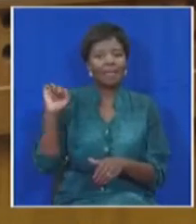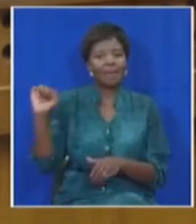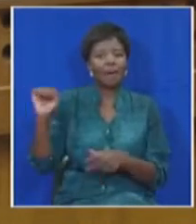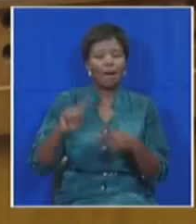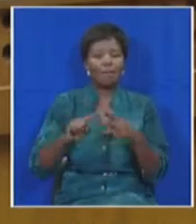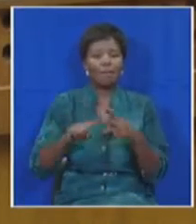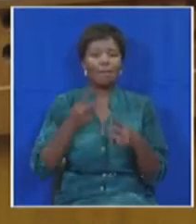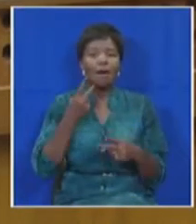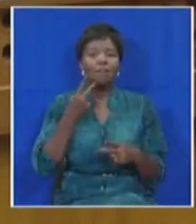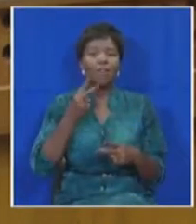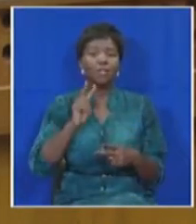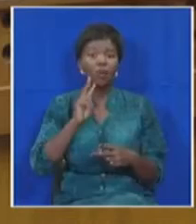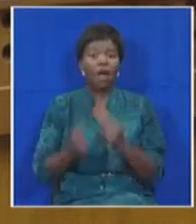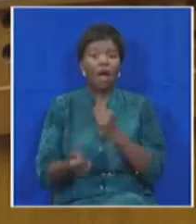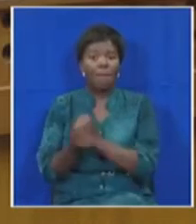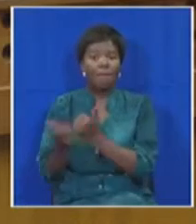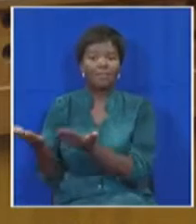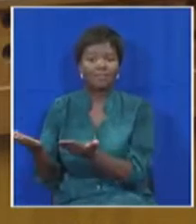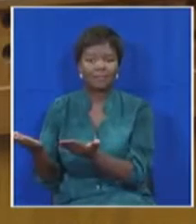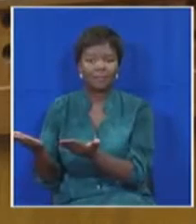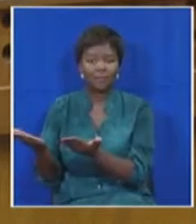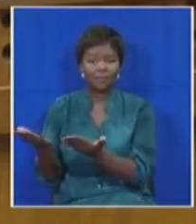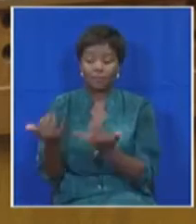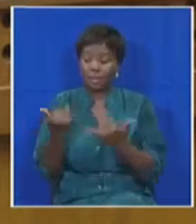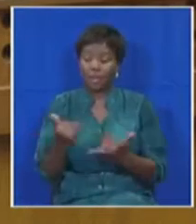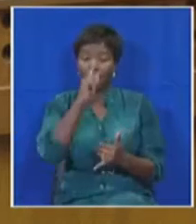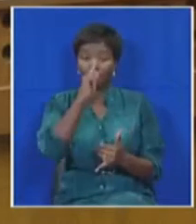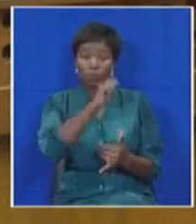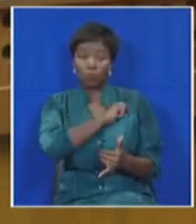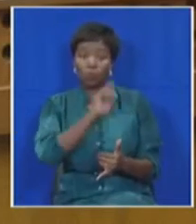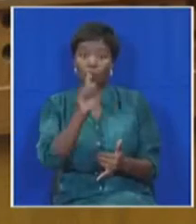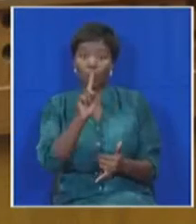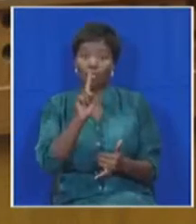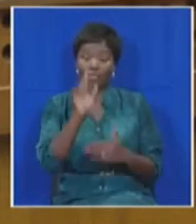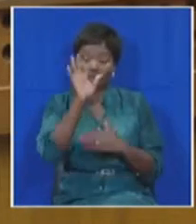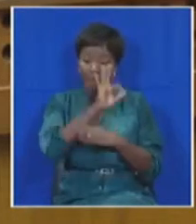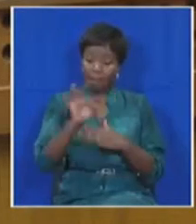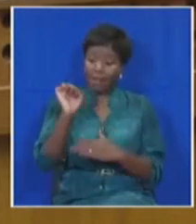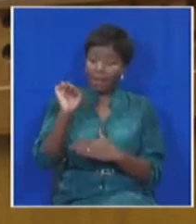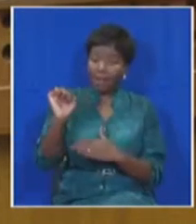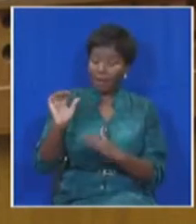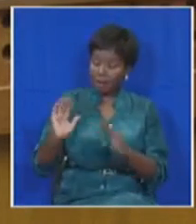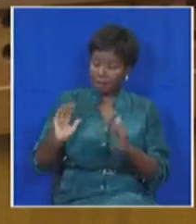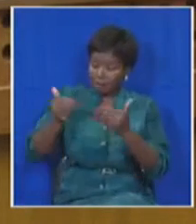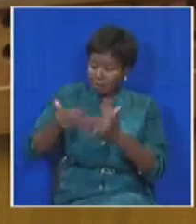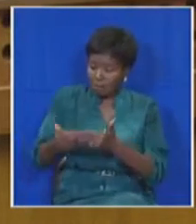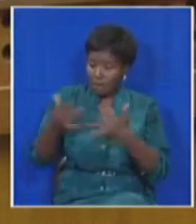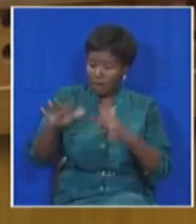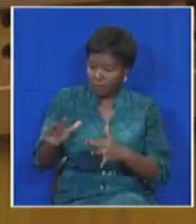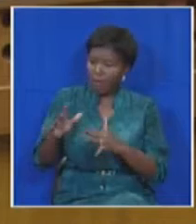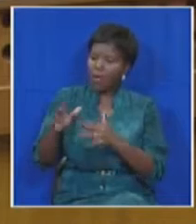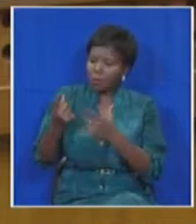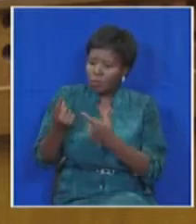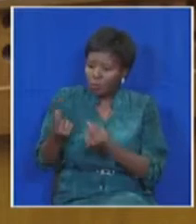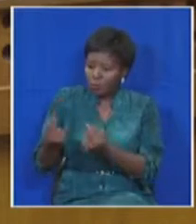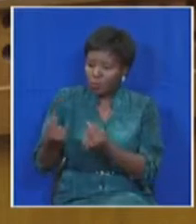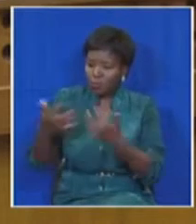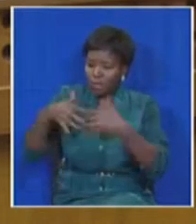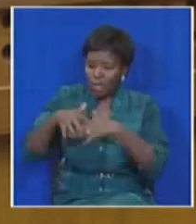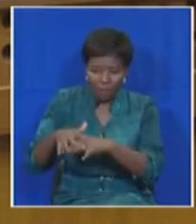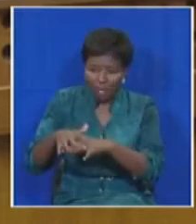Venezuela. The fact of the matter is that your plans have been tried, they have been tested, and